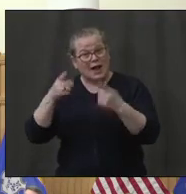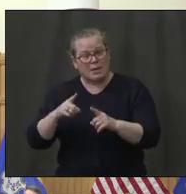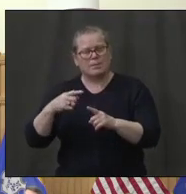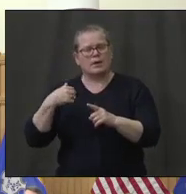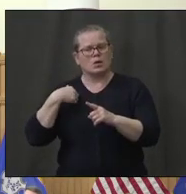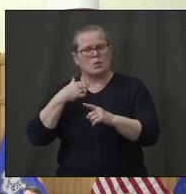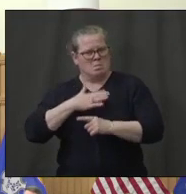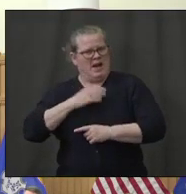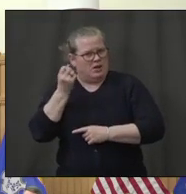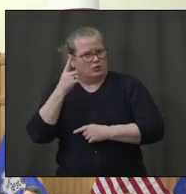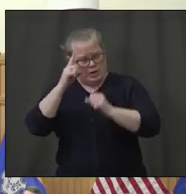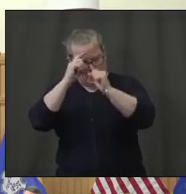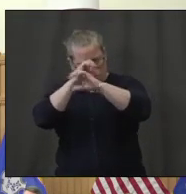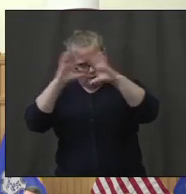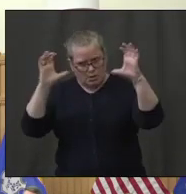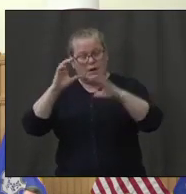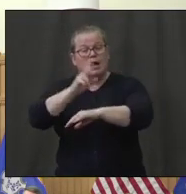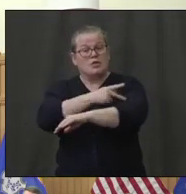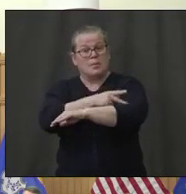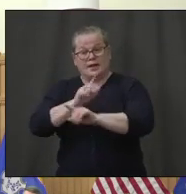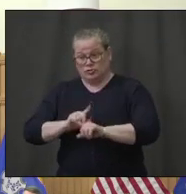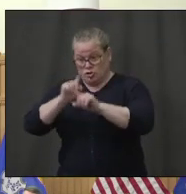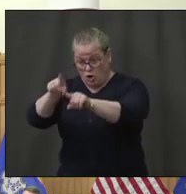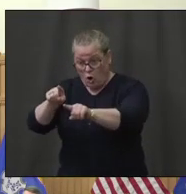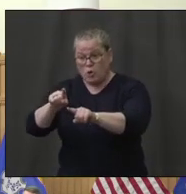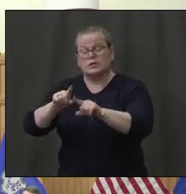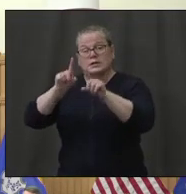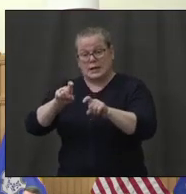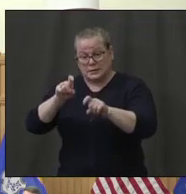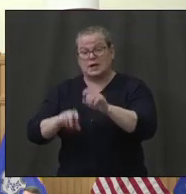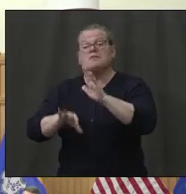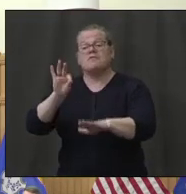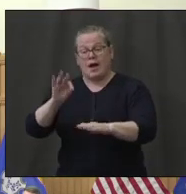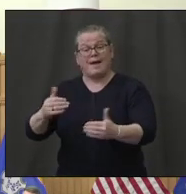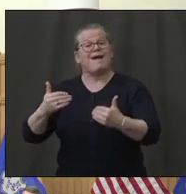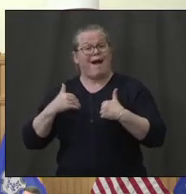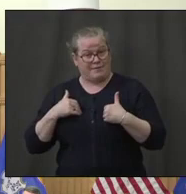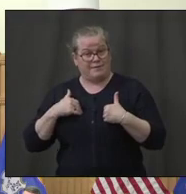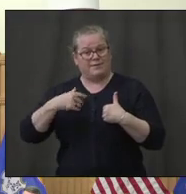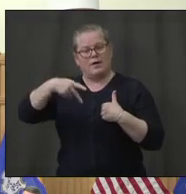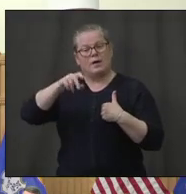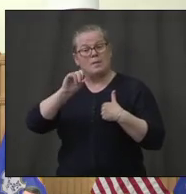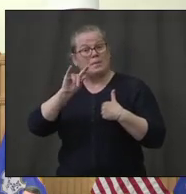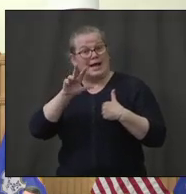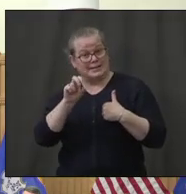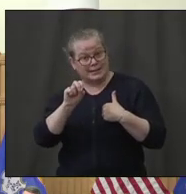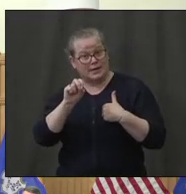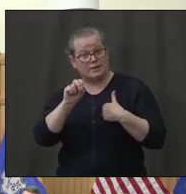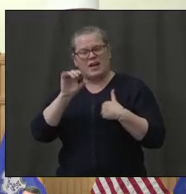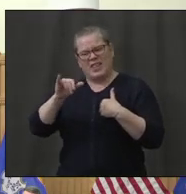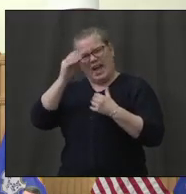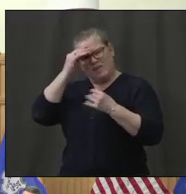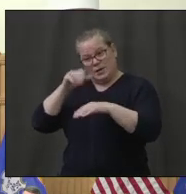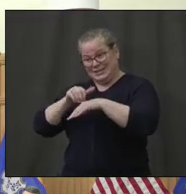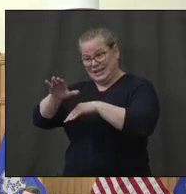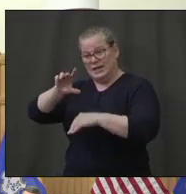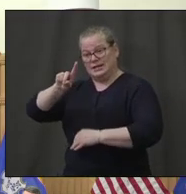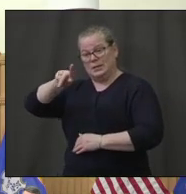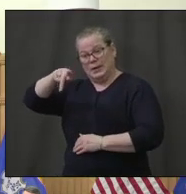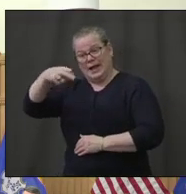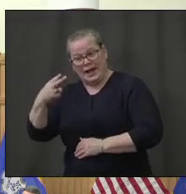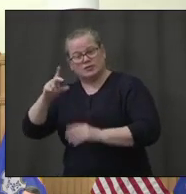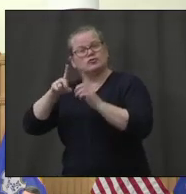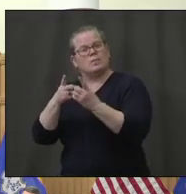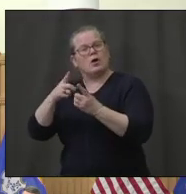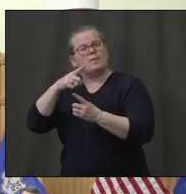is then sent to the Department of Public Health. The Department of Public Health has to manually input that. Then it goes out to the local health departments. Then the local